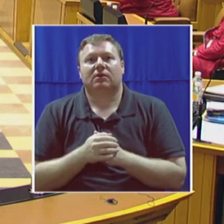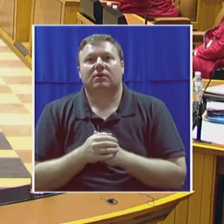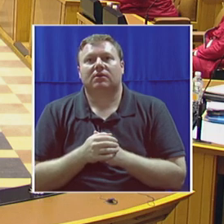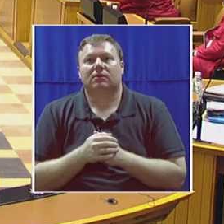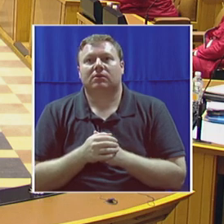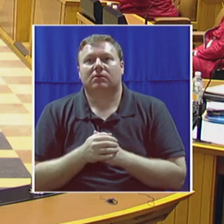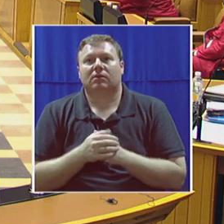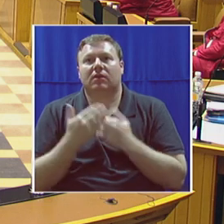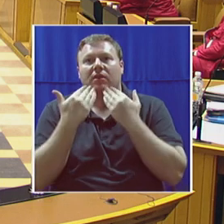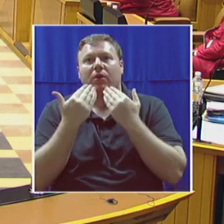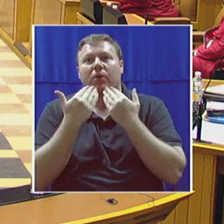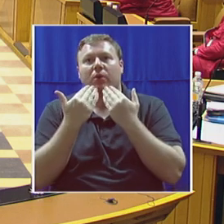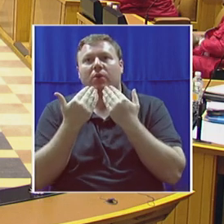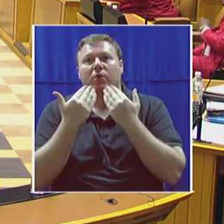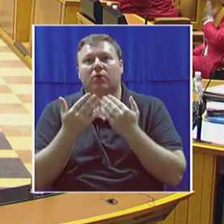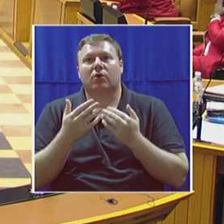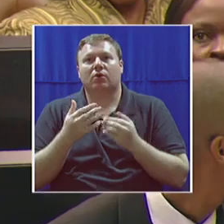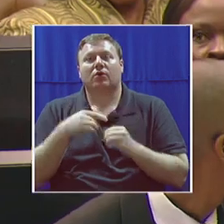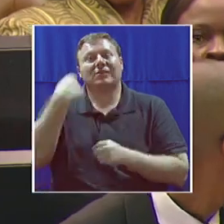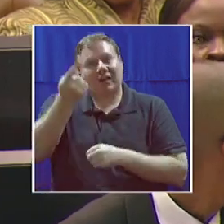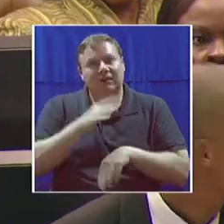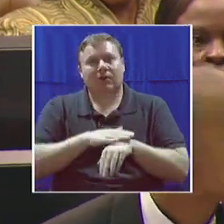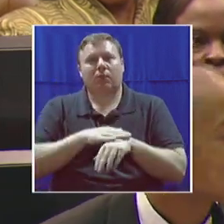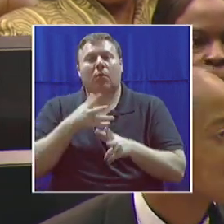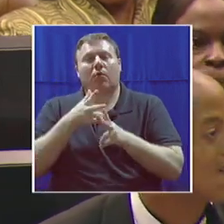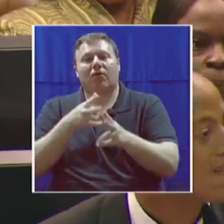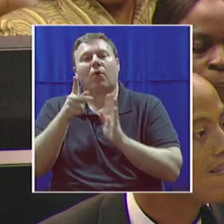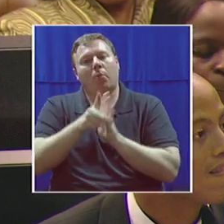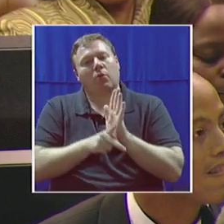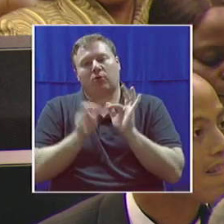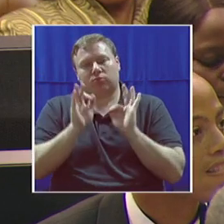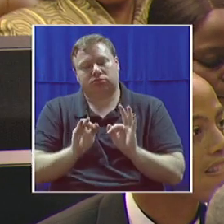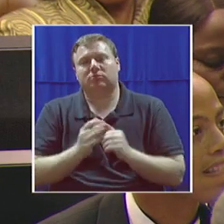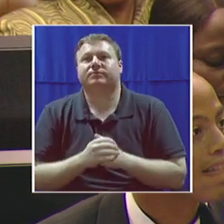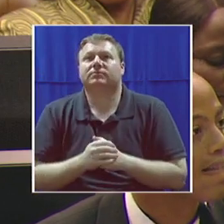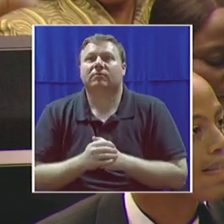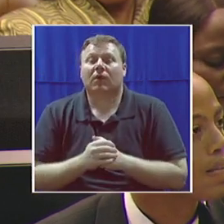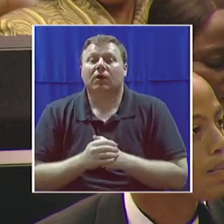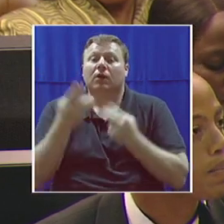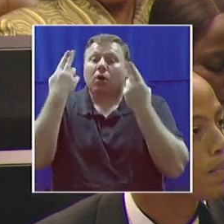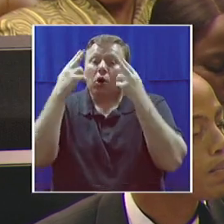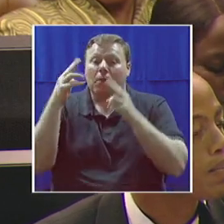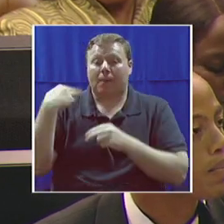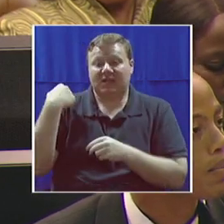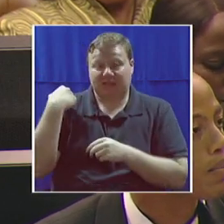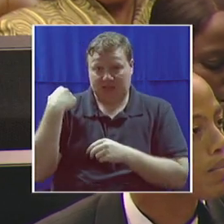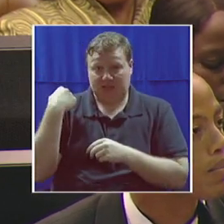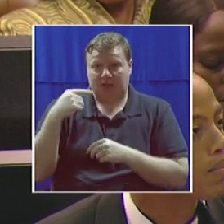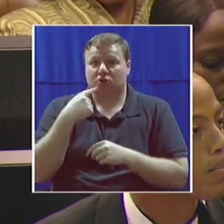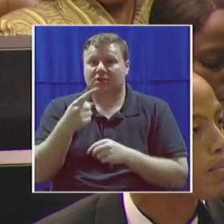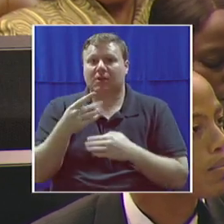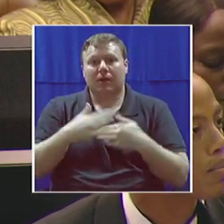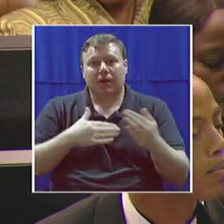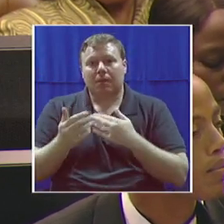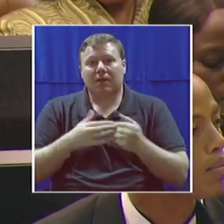doctor ER honorable Minister as you mentioned that you will you will build on existing